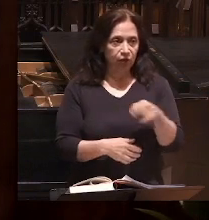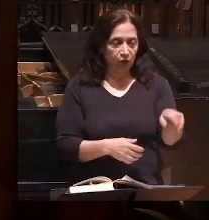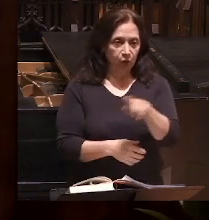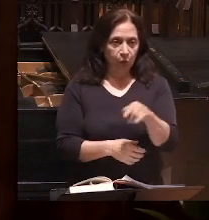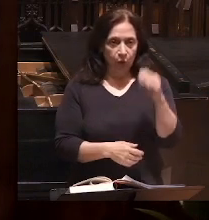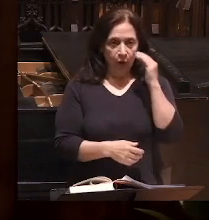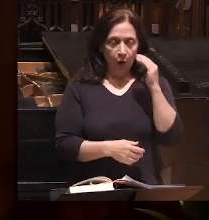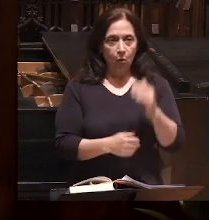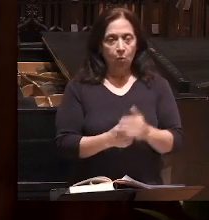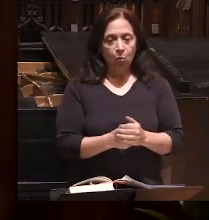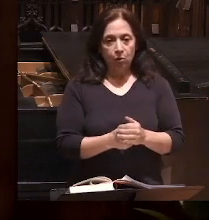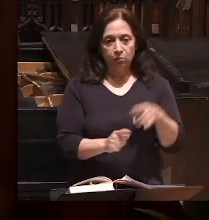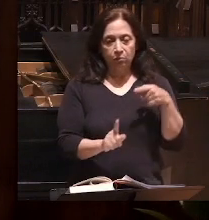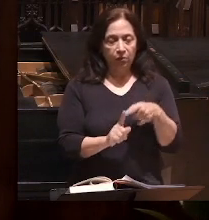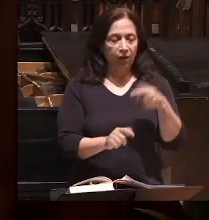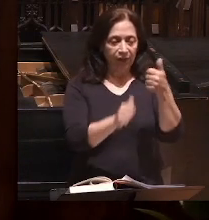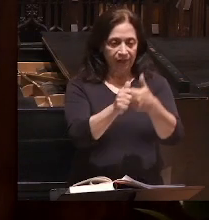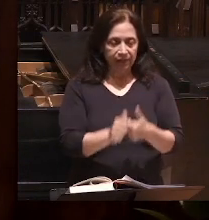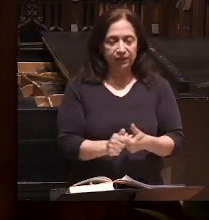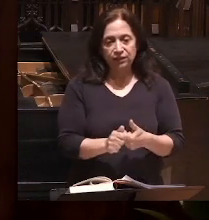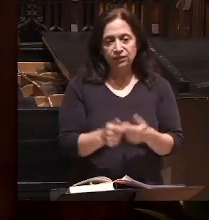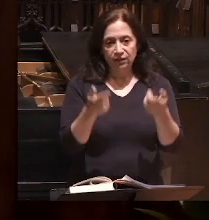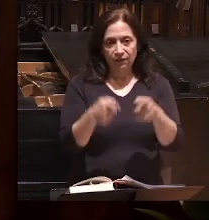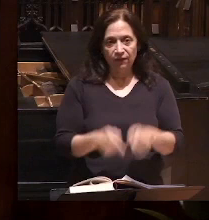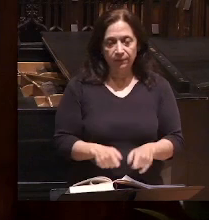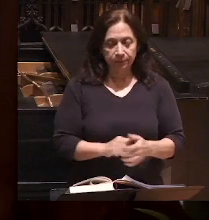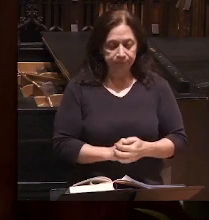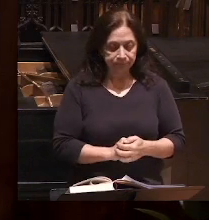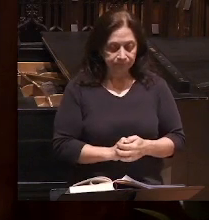know about each and every one of them.